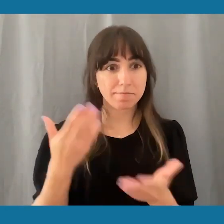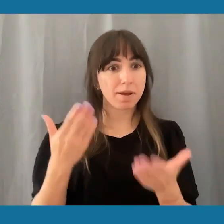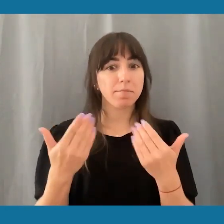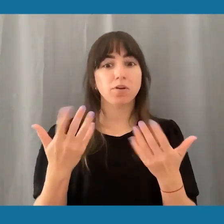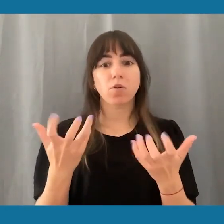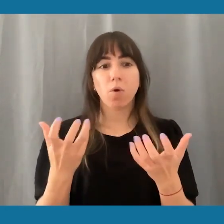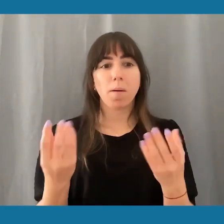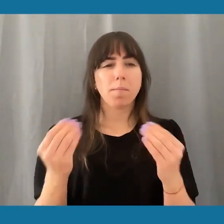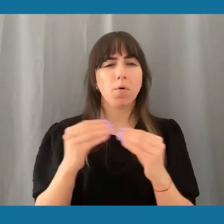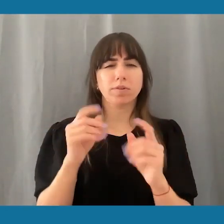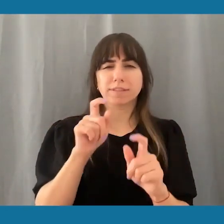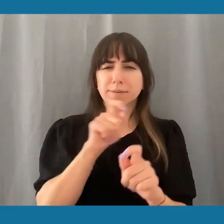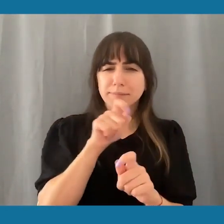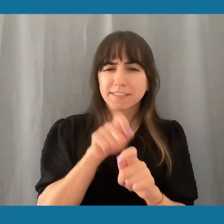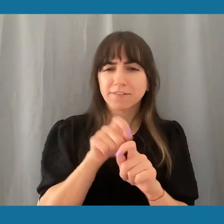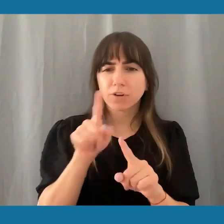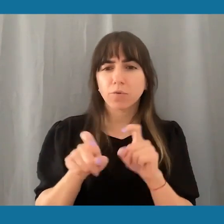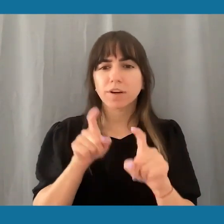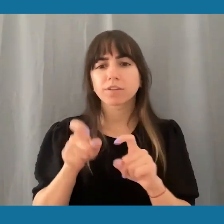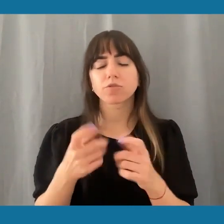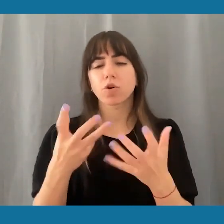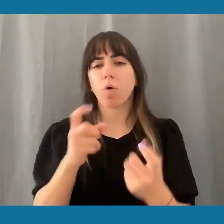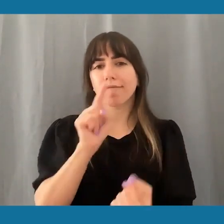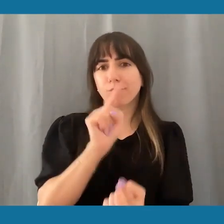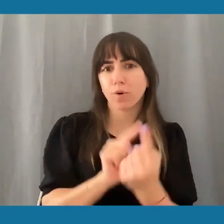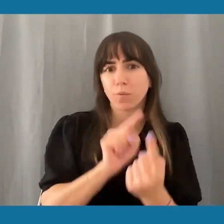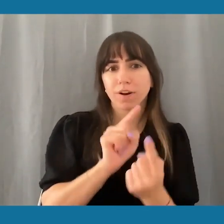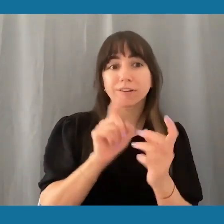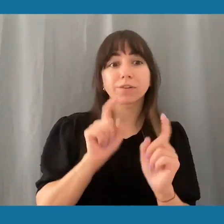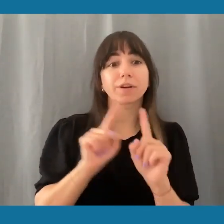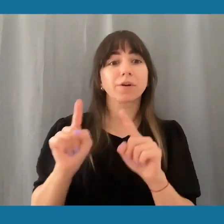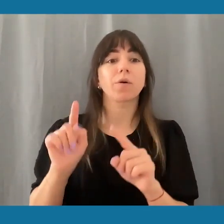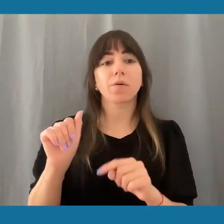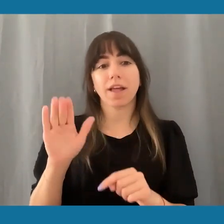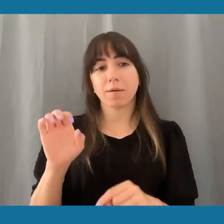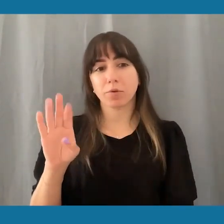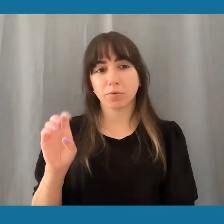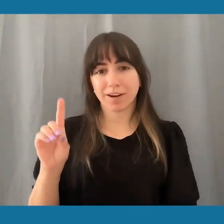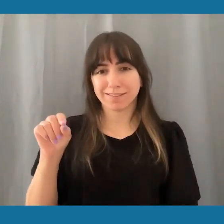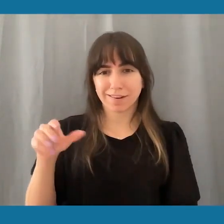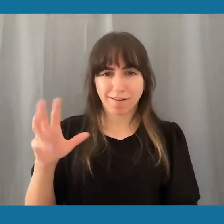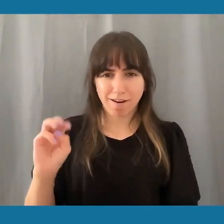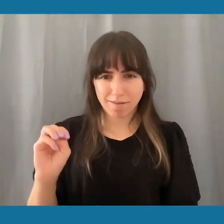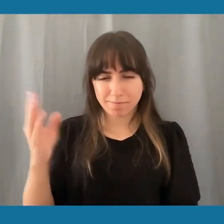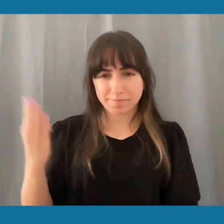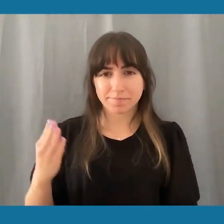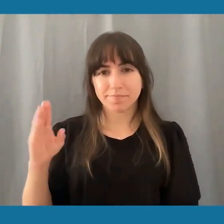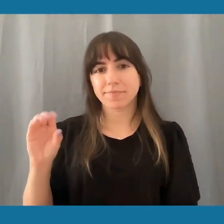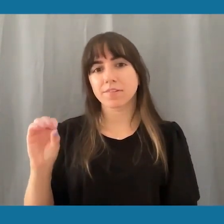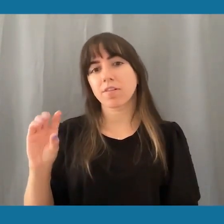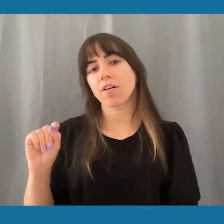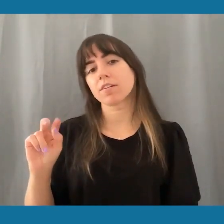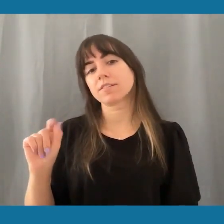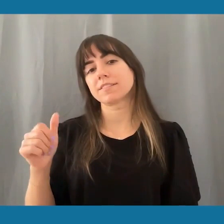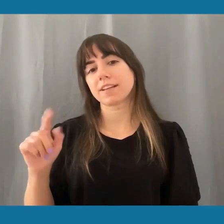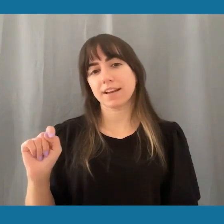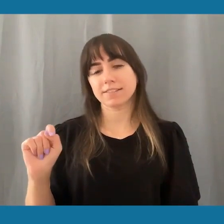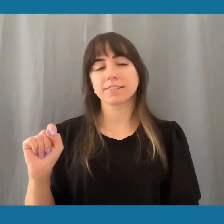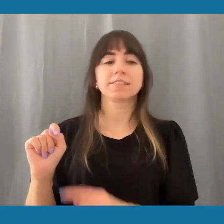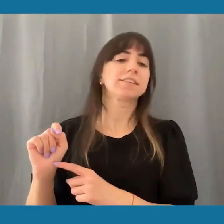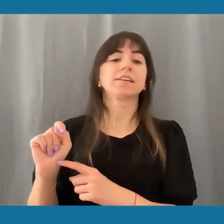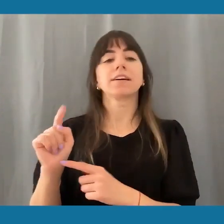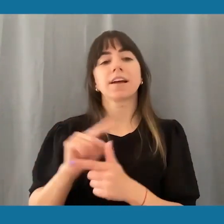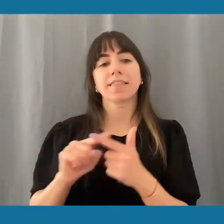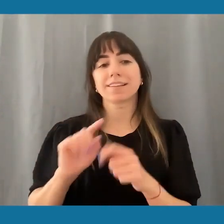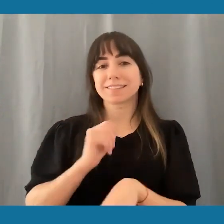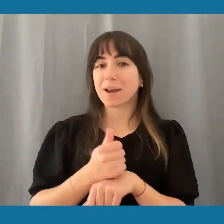ableunited.com/contact. From there, you can actually schedule a meeting with me to discuss your unique situation. Now, once again, I can't provide financial or legal advice,